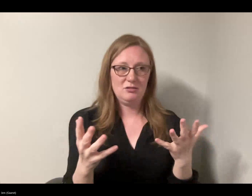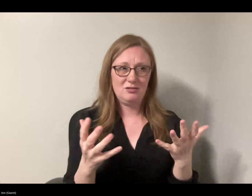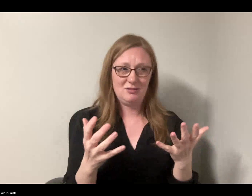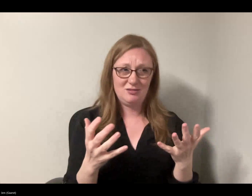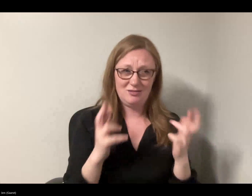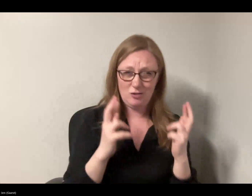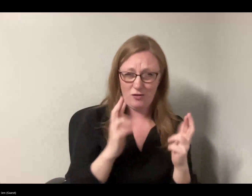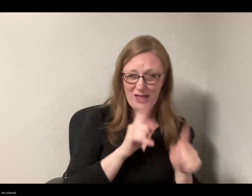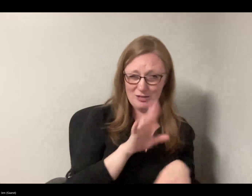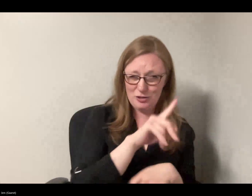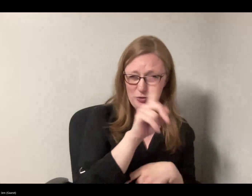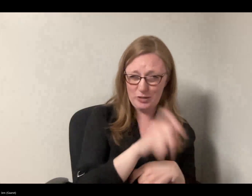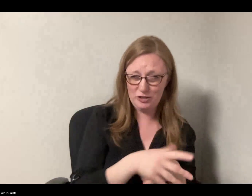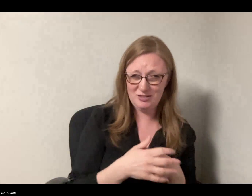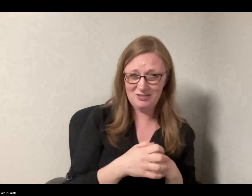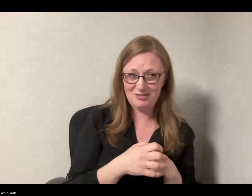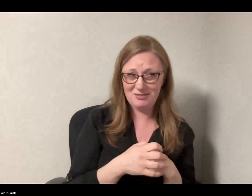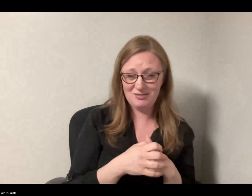question?